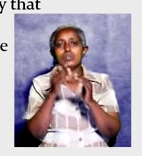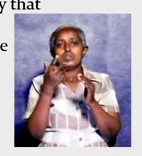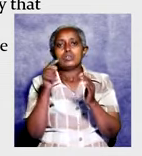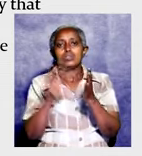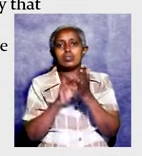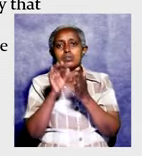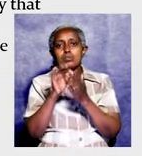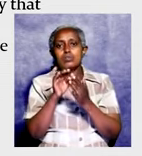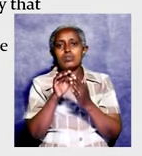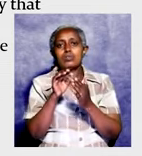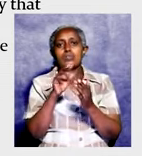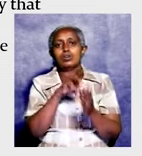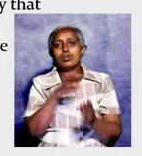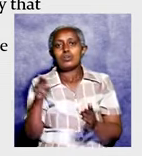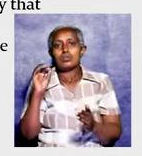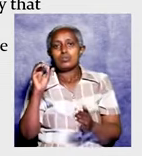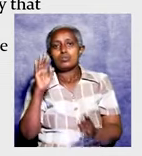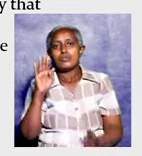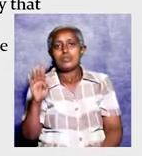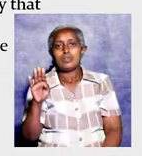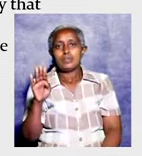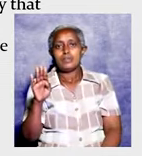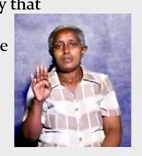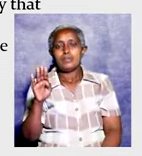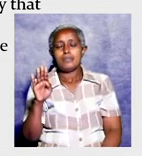of rows of B.